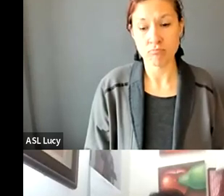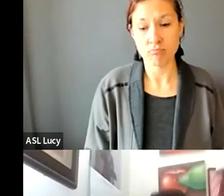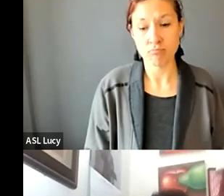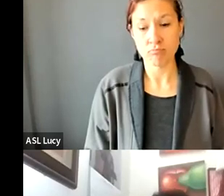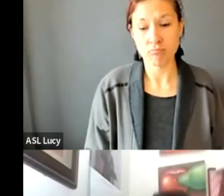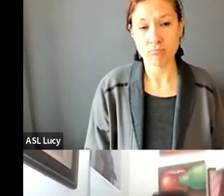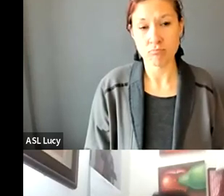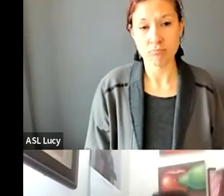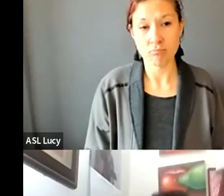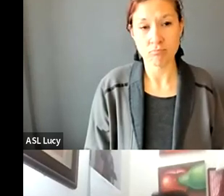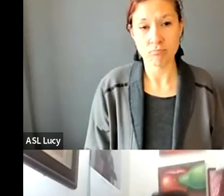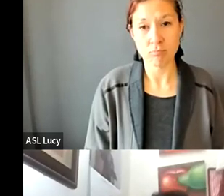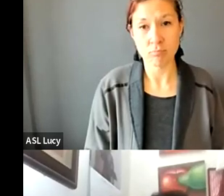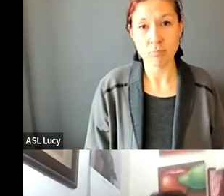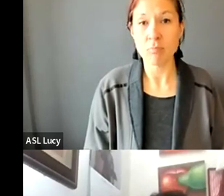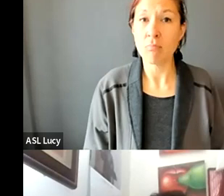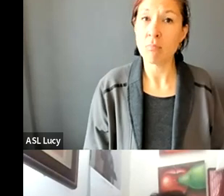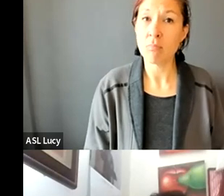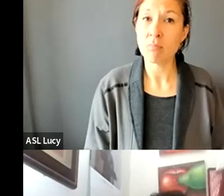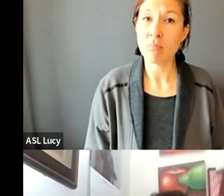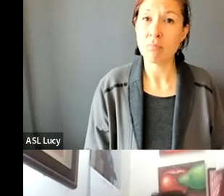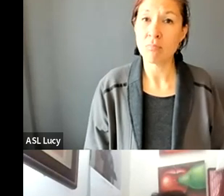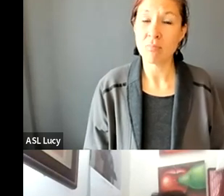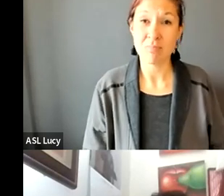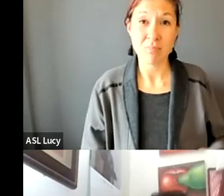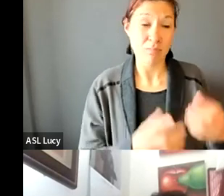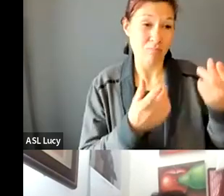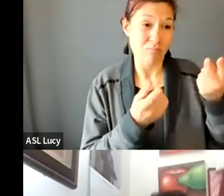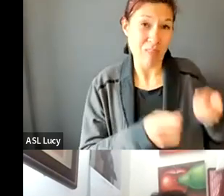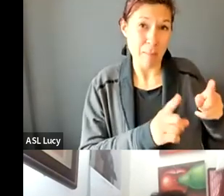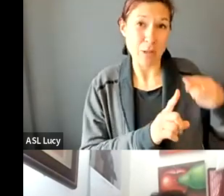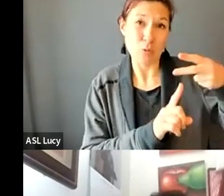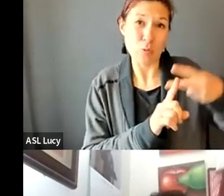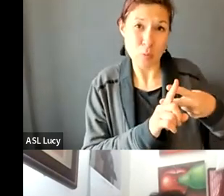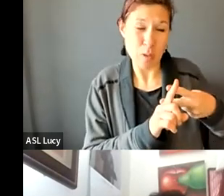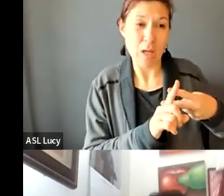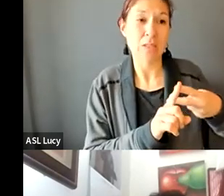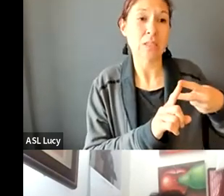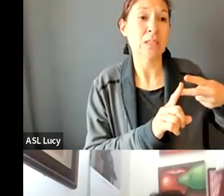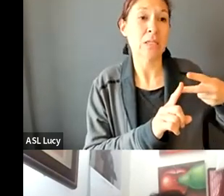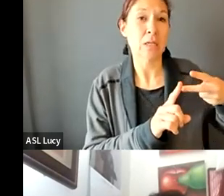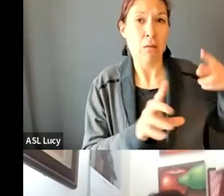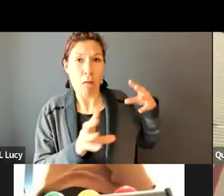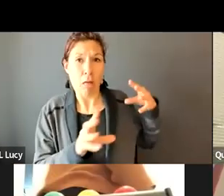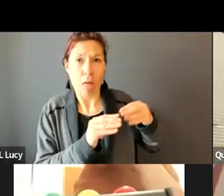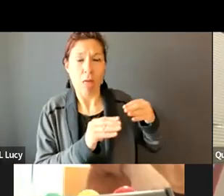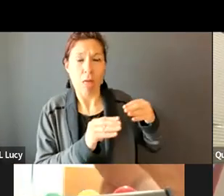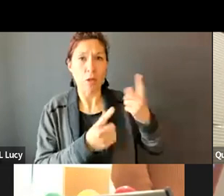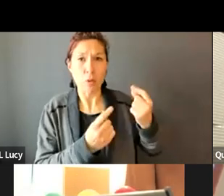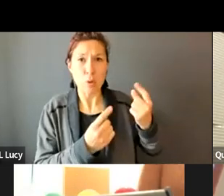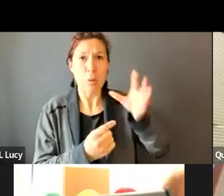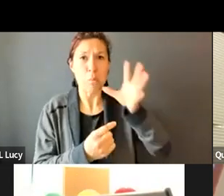after two months the mother has to bring her child every day to school